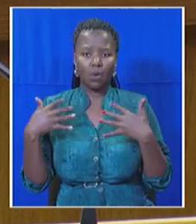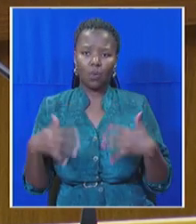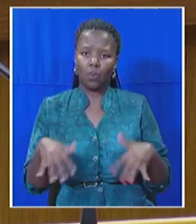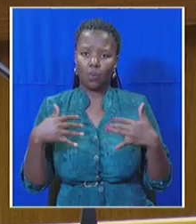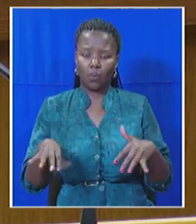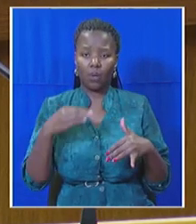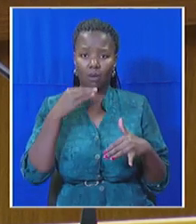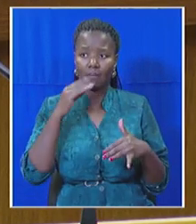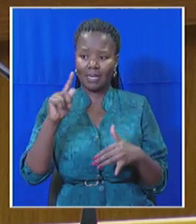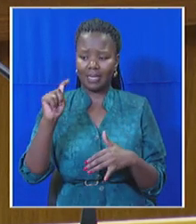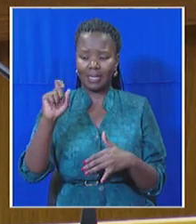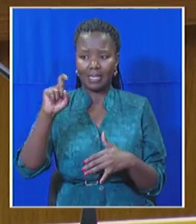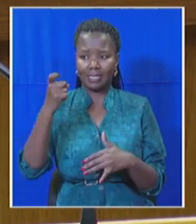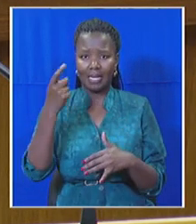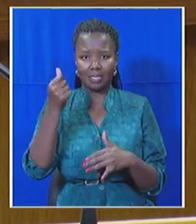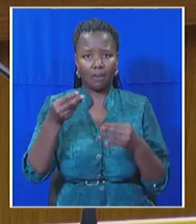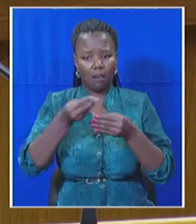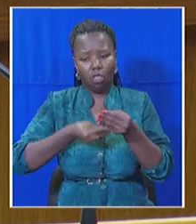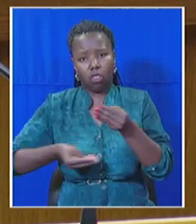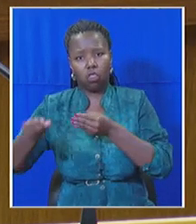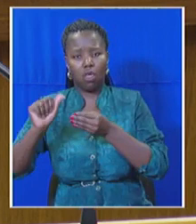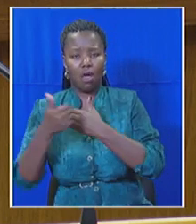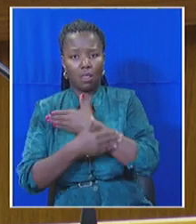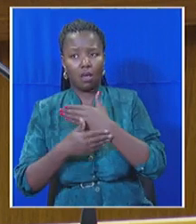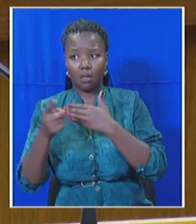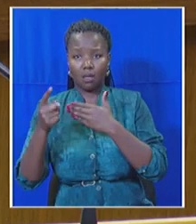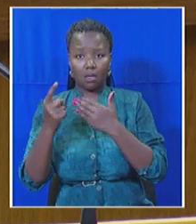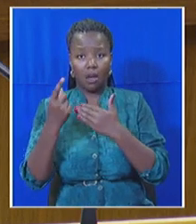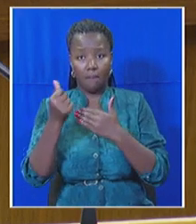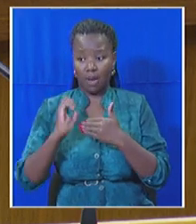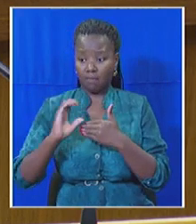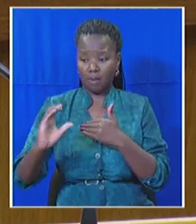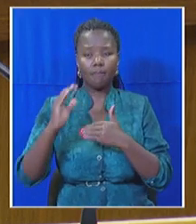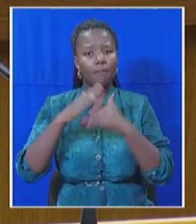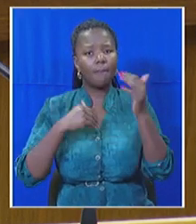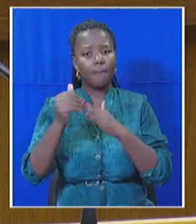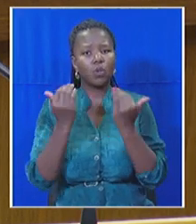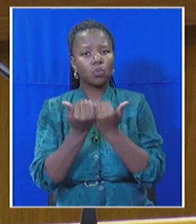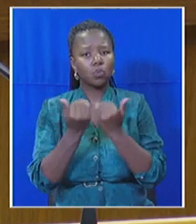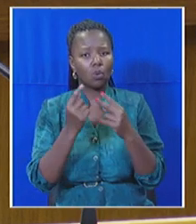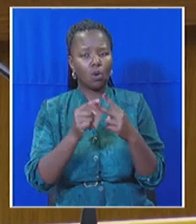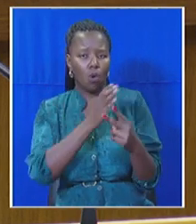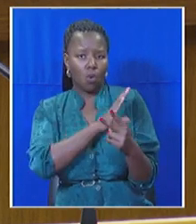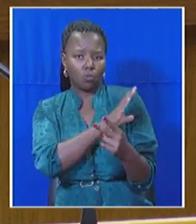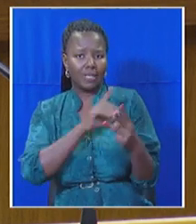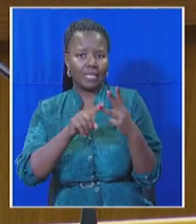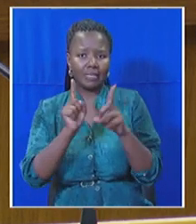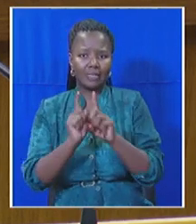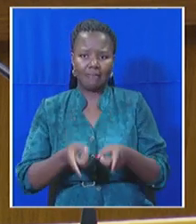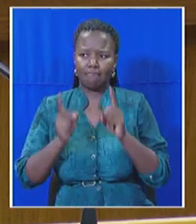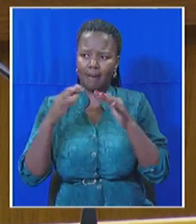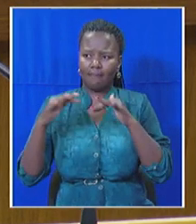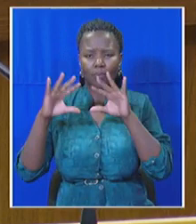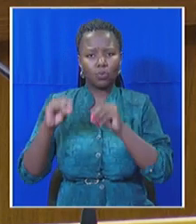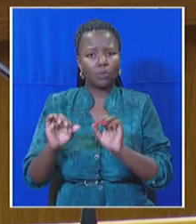African countries when the money they can be used to build schools, hospital, and fight wars against terrorism. Companies